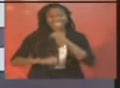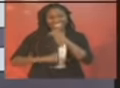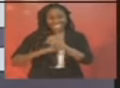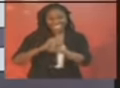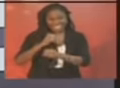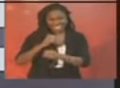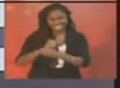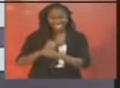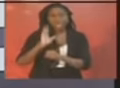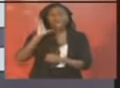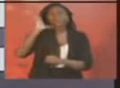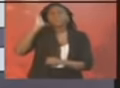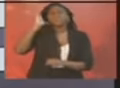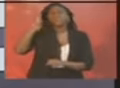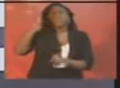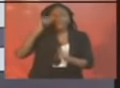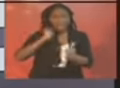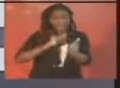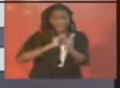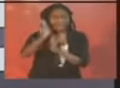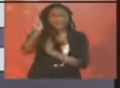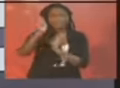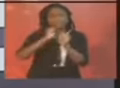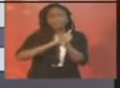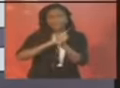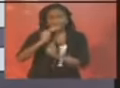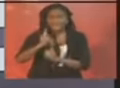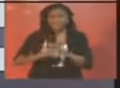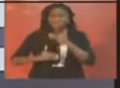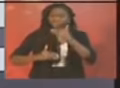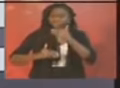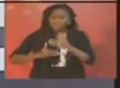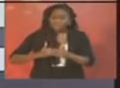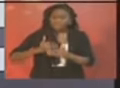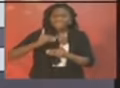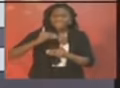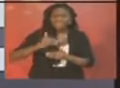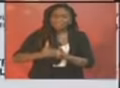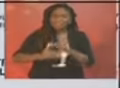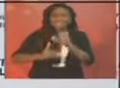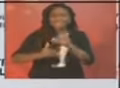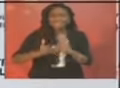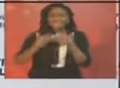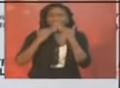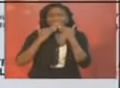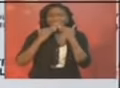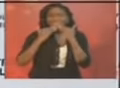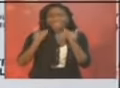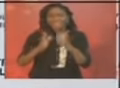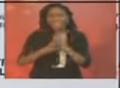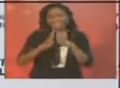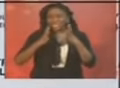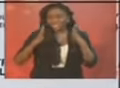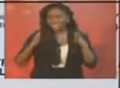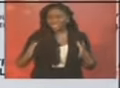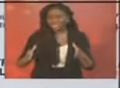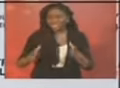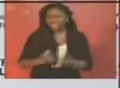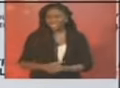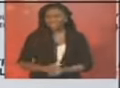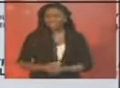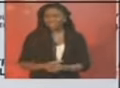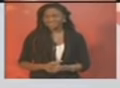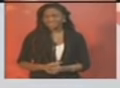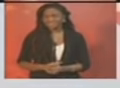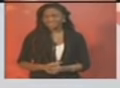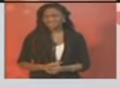through it and achieve and go further one step at a time. Thank you very much. Thank you very much, Dr. Paul. And you